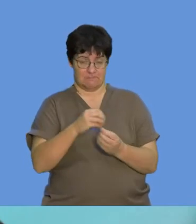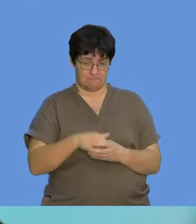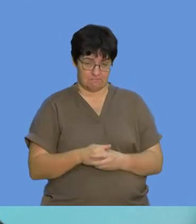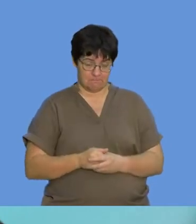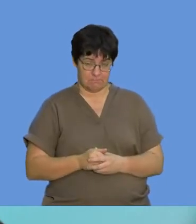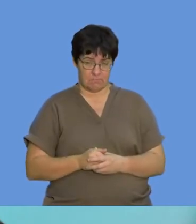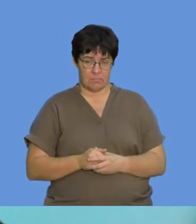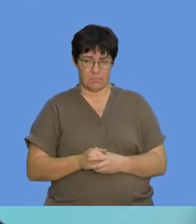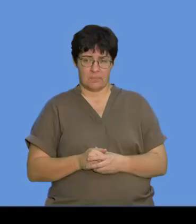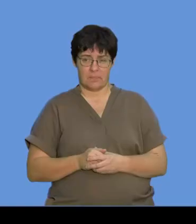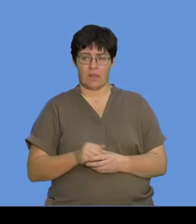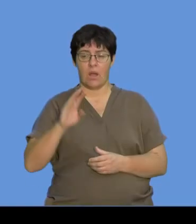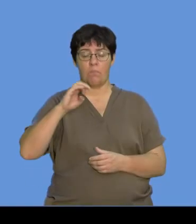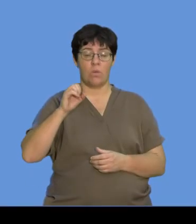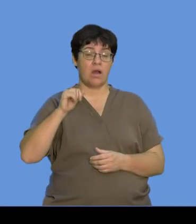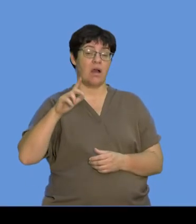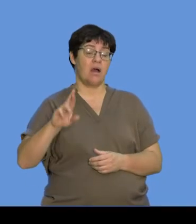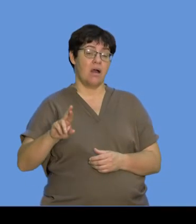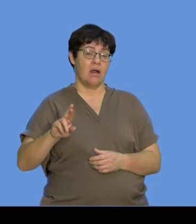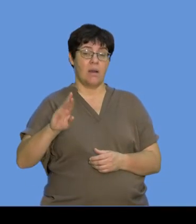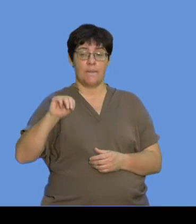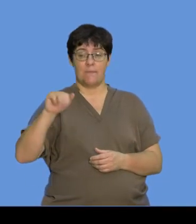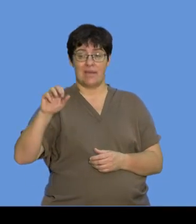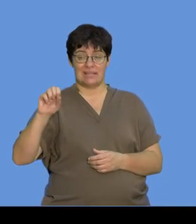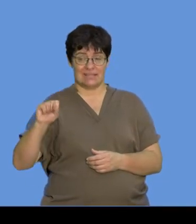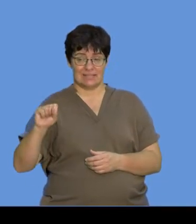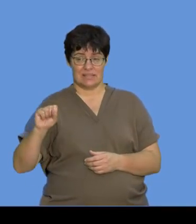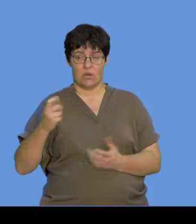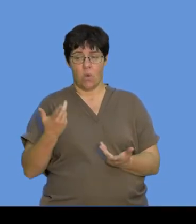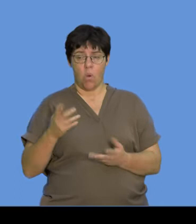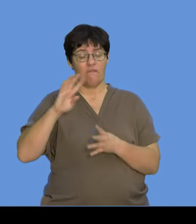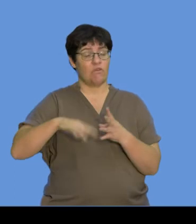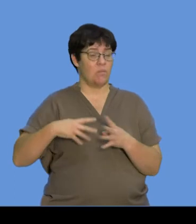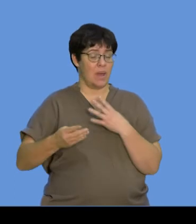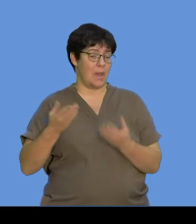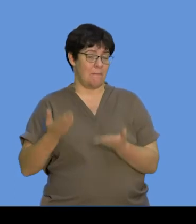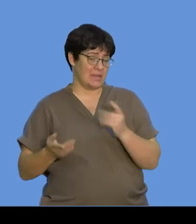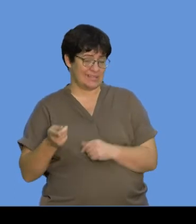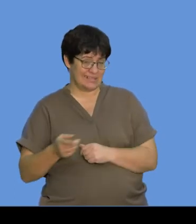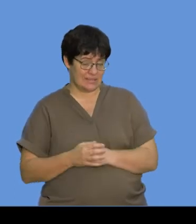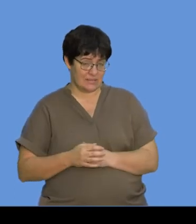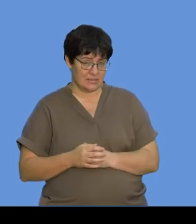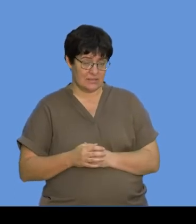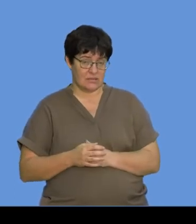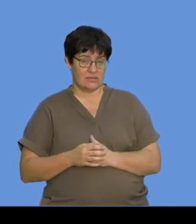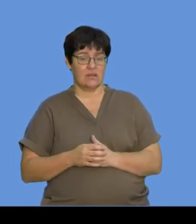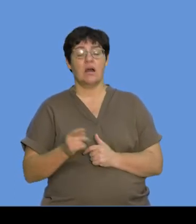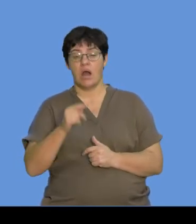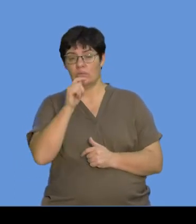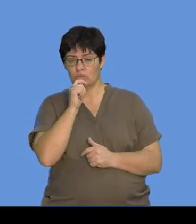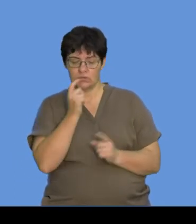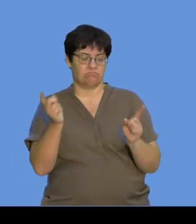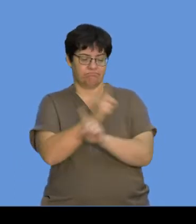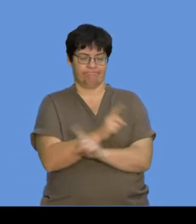of a substance, okay? So the molar mass or the formula mass, so the terms molar mass and formula